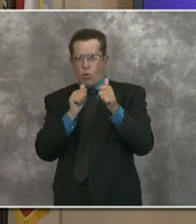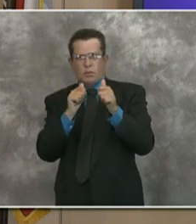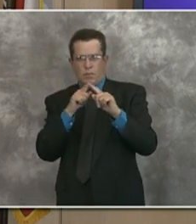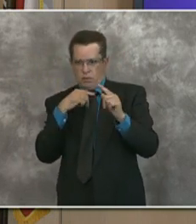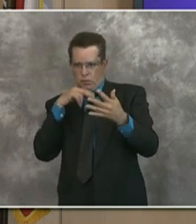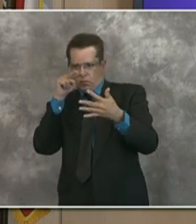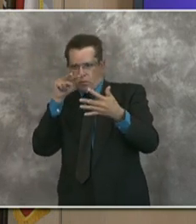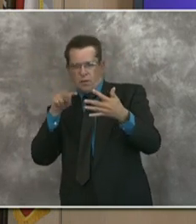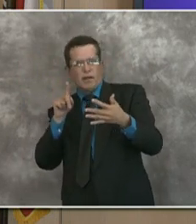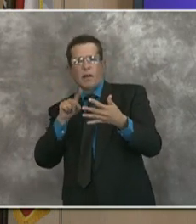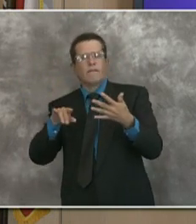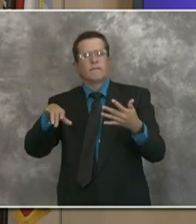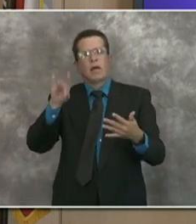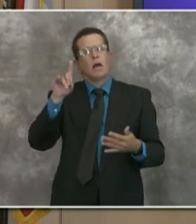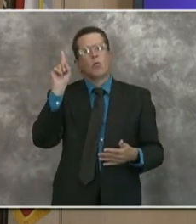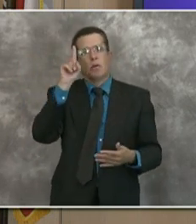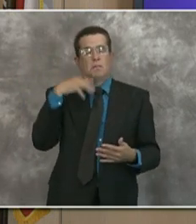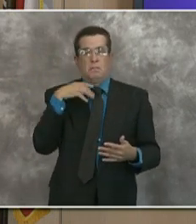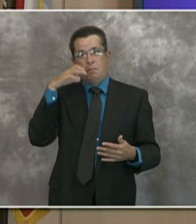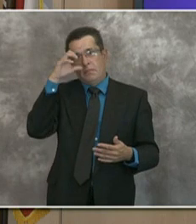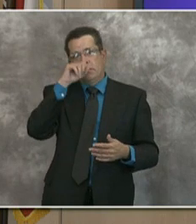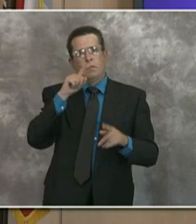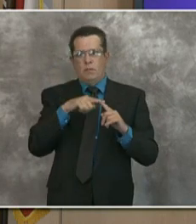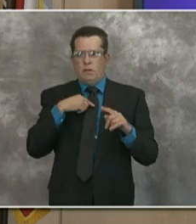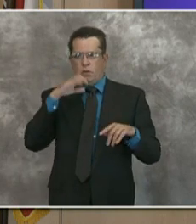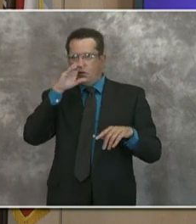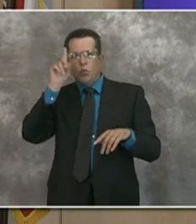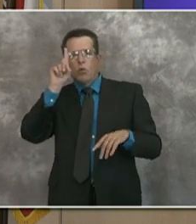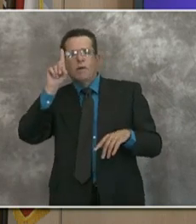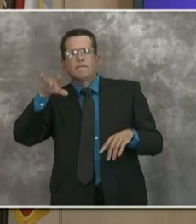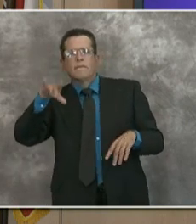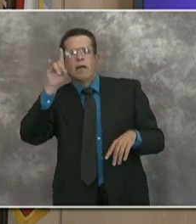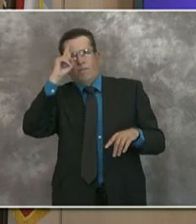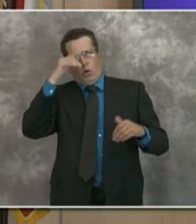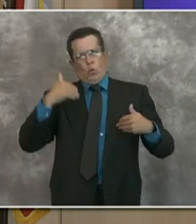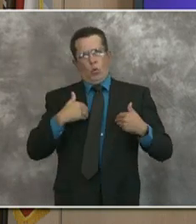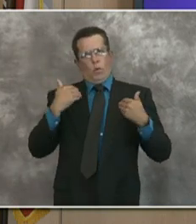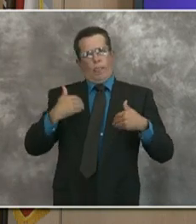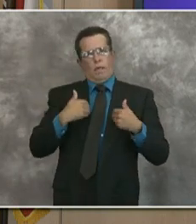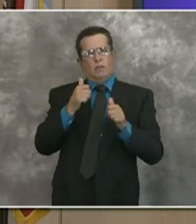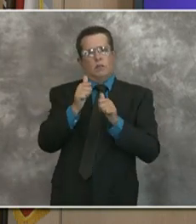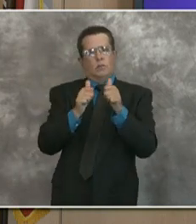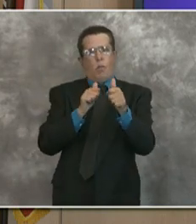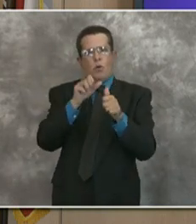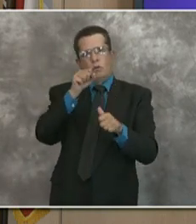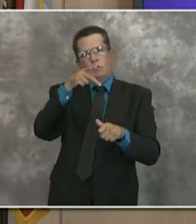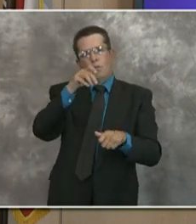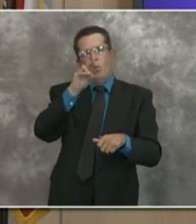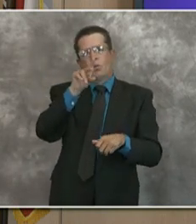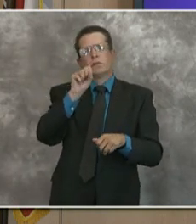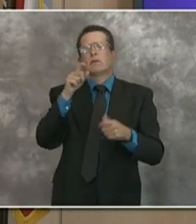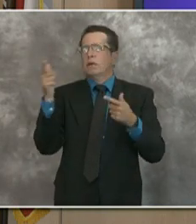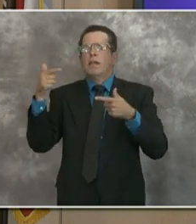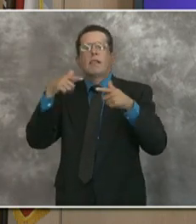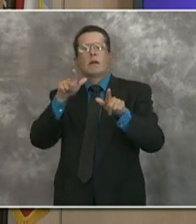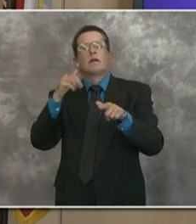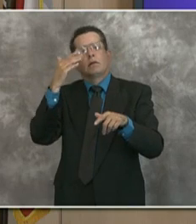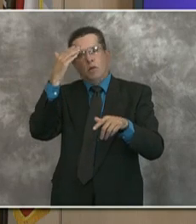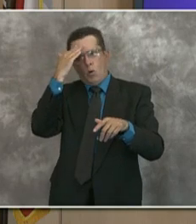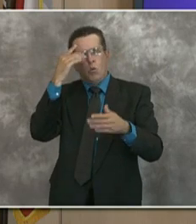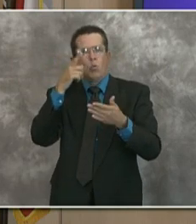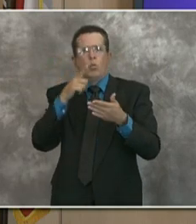of youth sports. I don't know if maybe I missed it. I saw that it wasn't in your list today. Can you let folks know just kind of what they should expect in